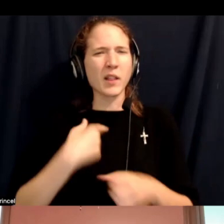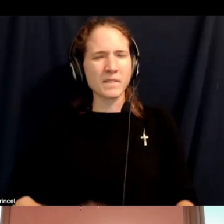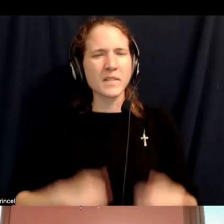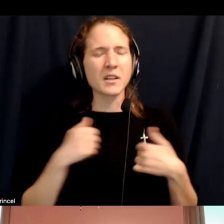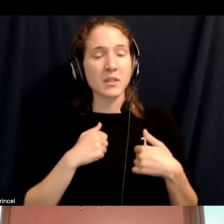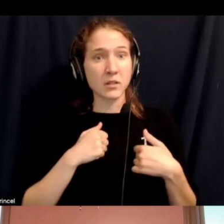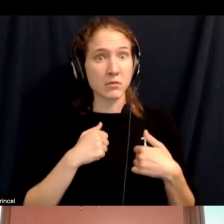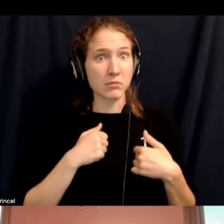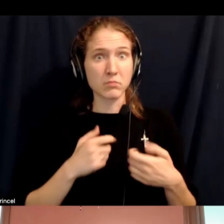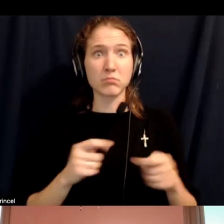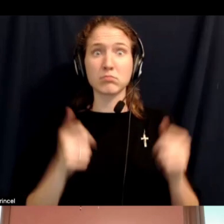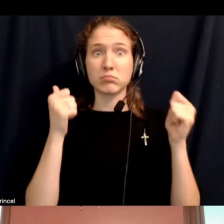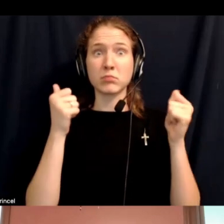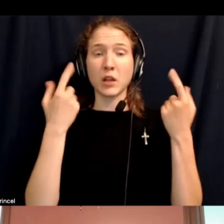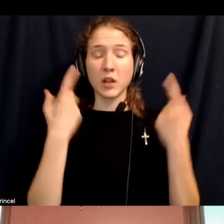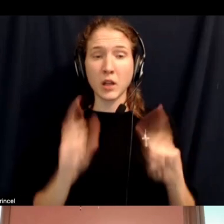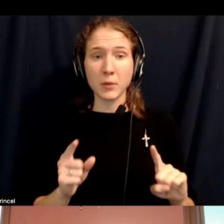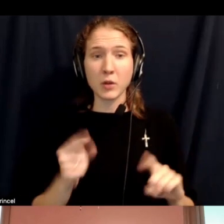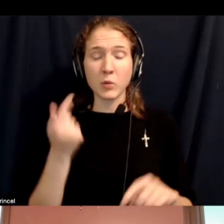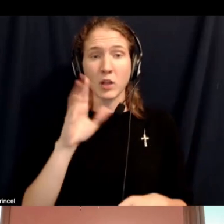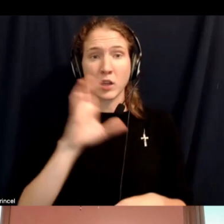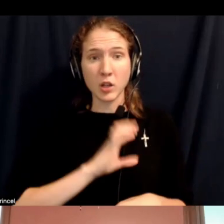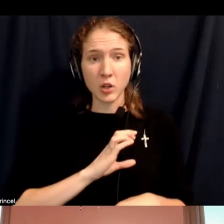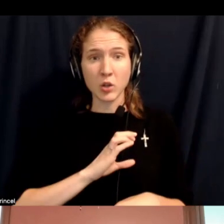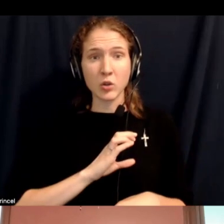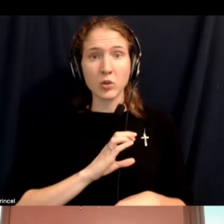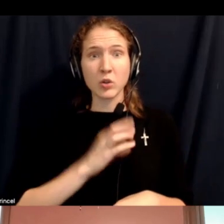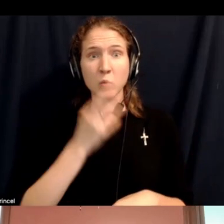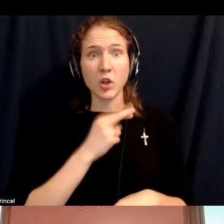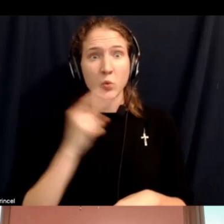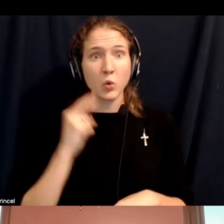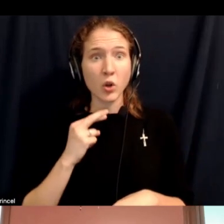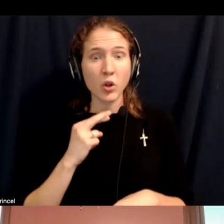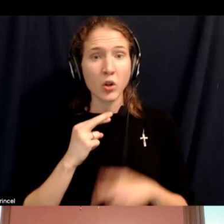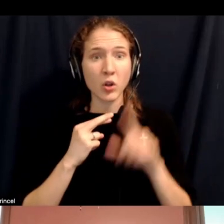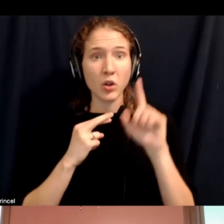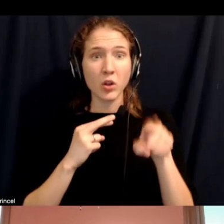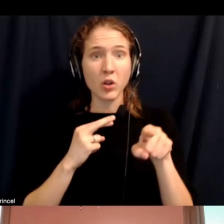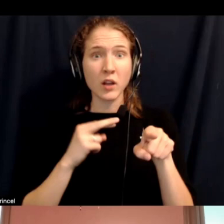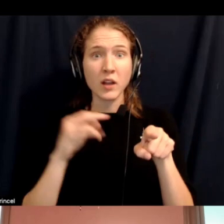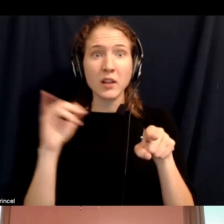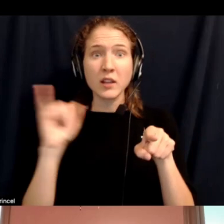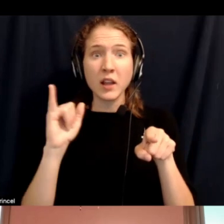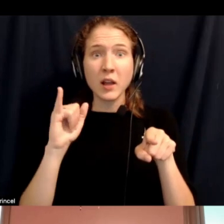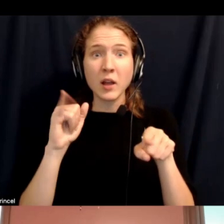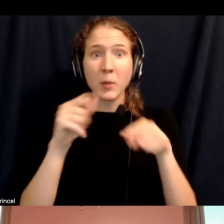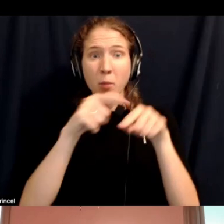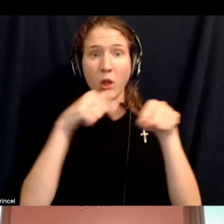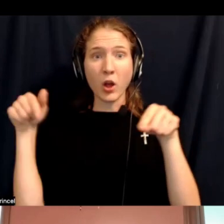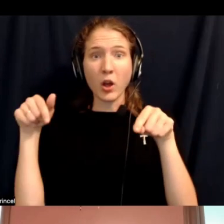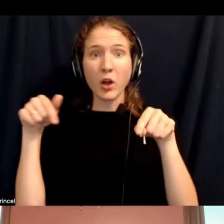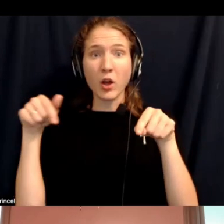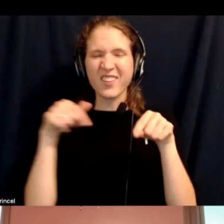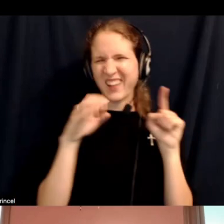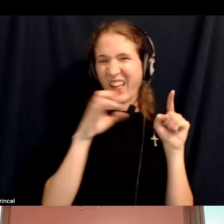And then suddenly I realized that one character's restaurant was on the same block as Fenno MacLeod's bookstore. And I thought, well, they